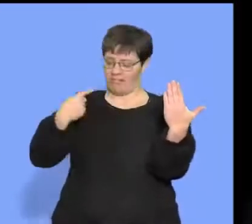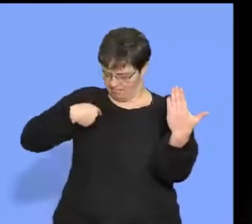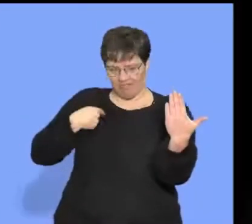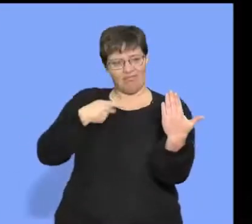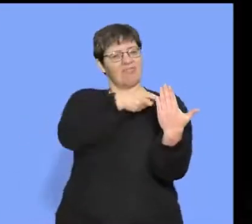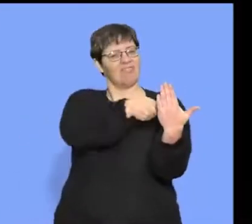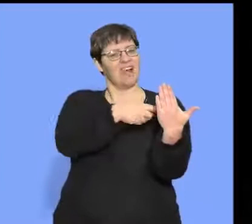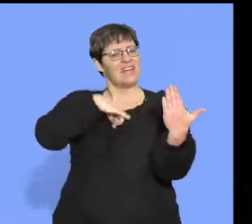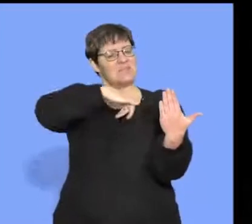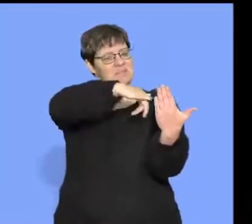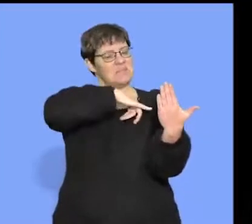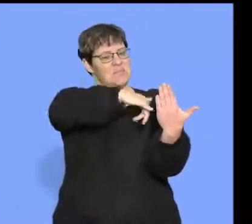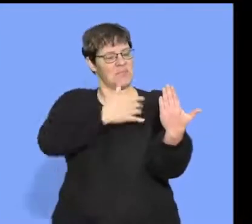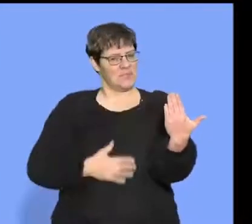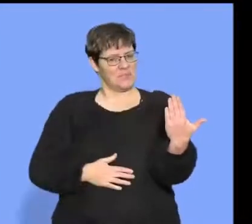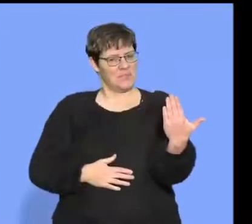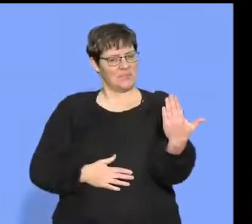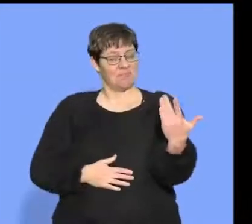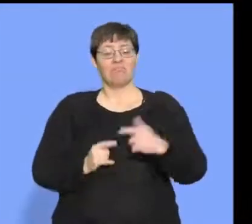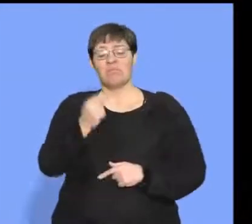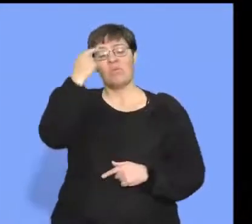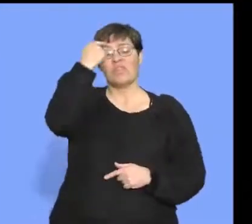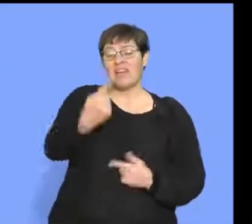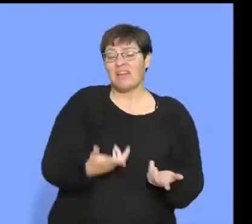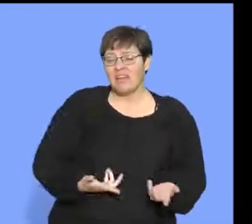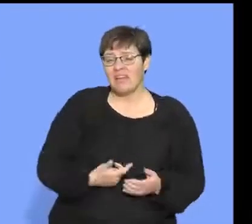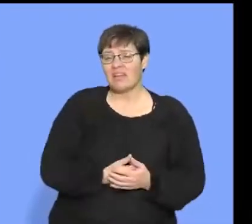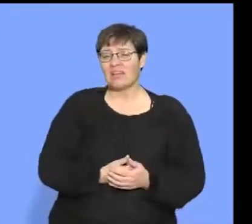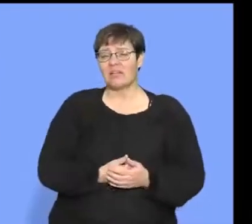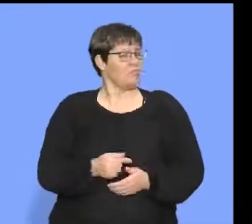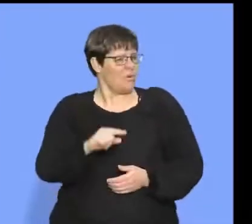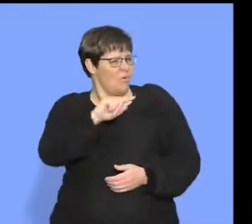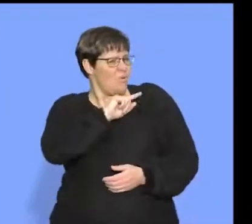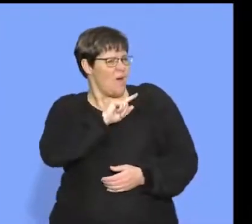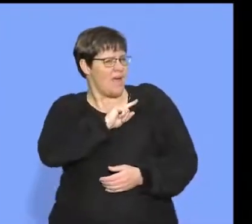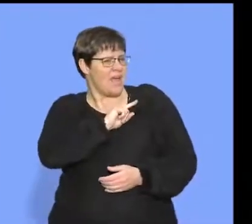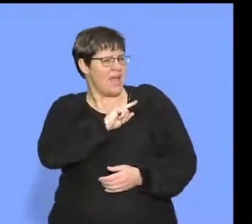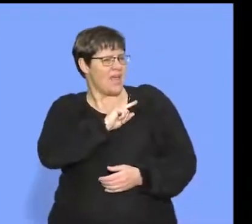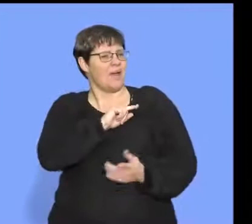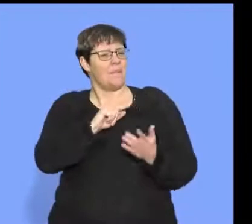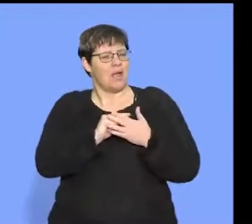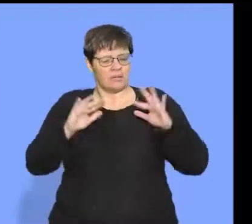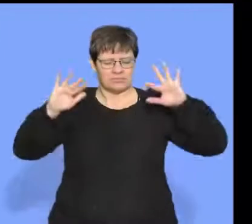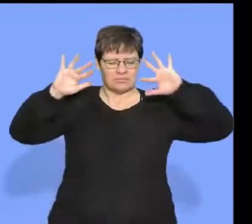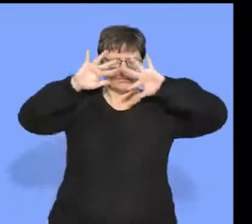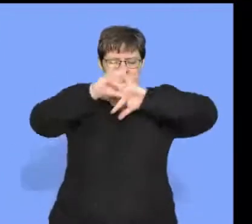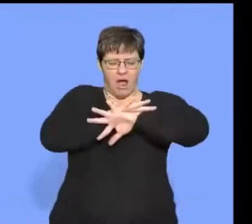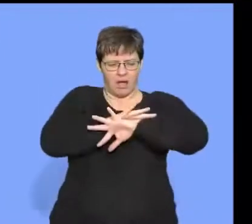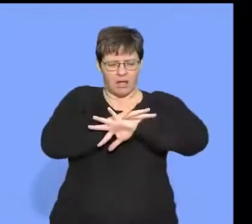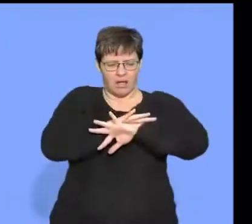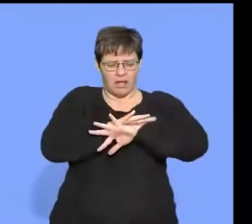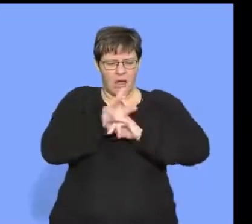perfect representation of your facial features? Have you ever considered why, when you stand in a very